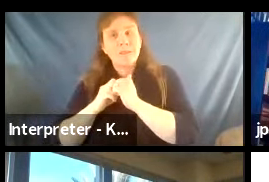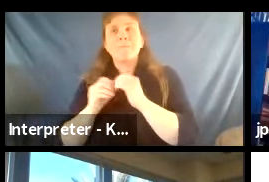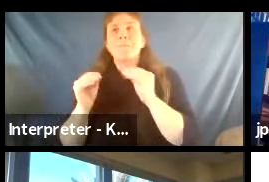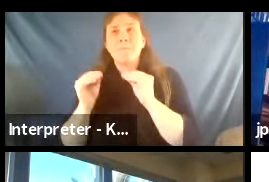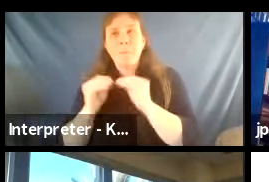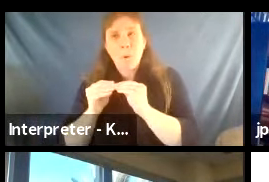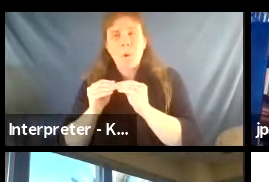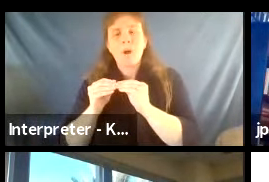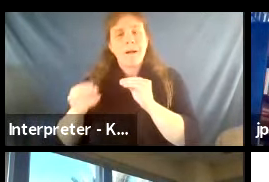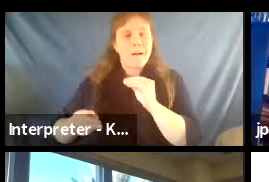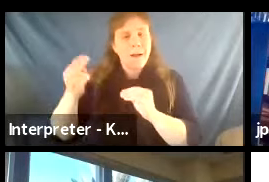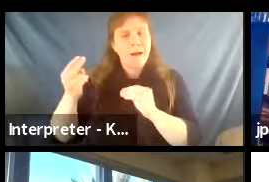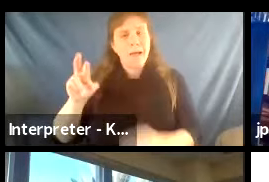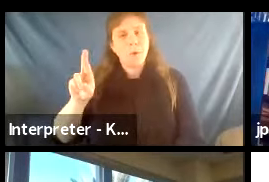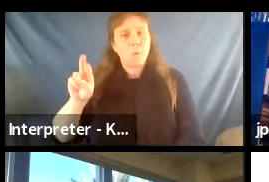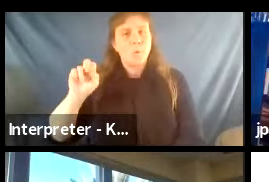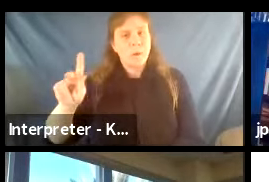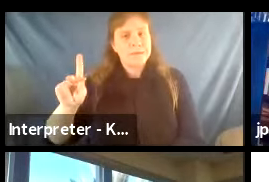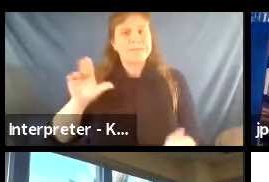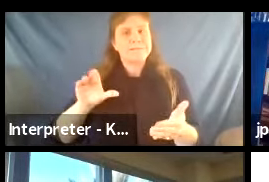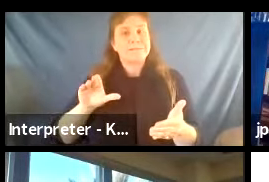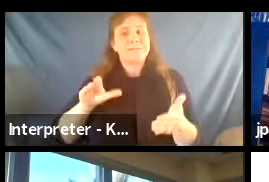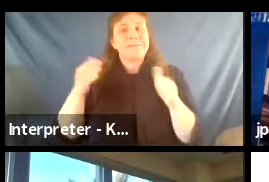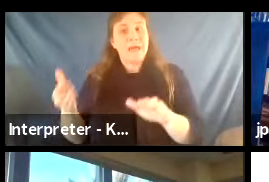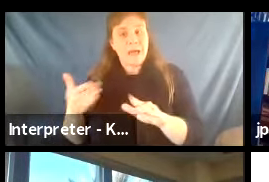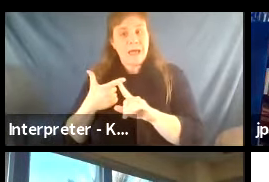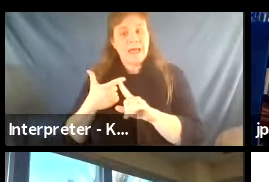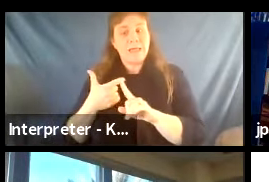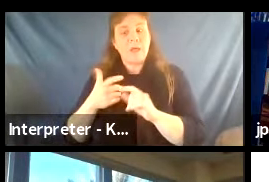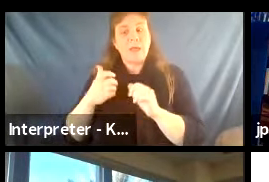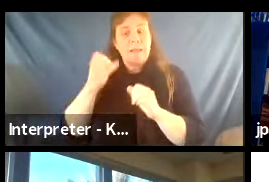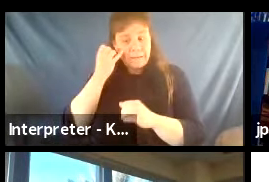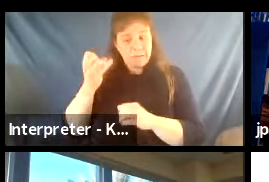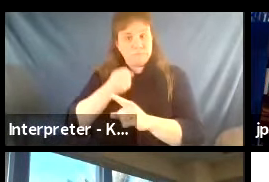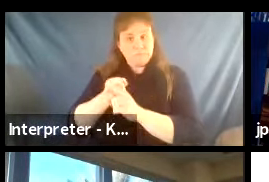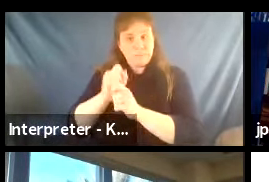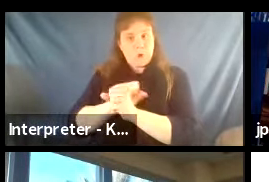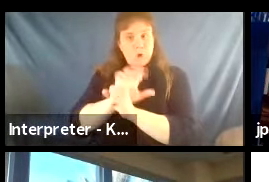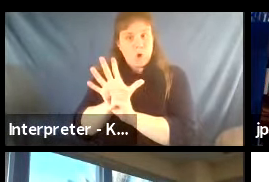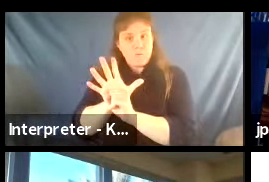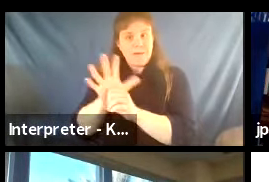COVID should not have to wait until May to get a vaccine.